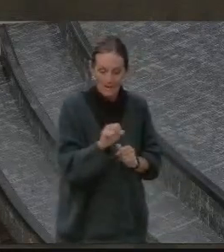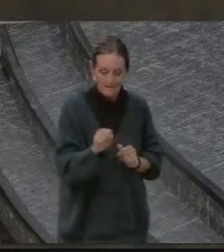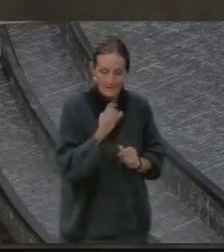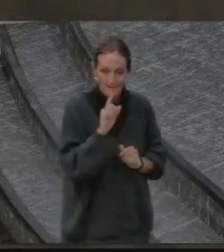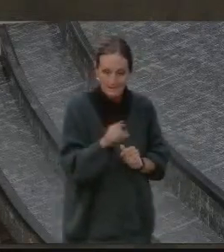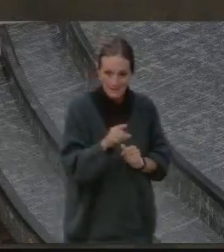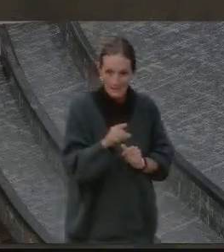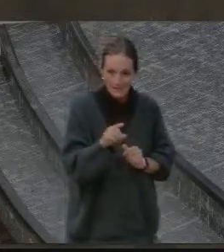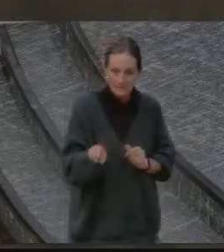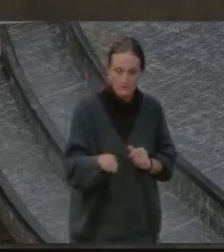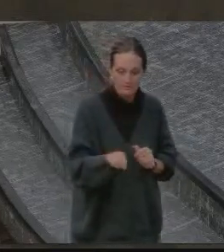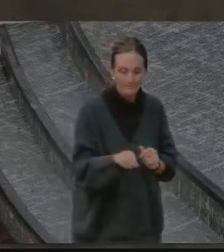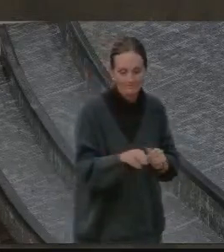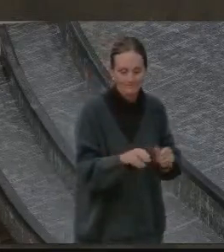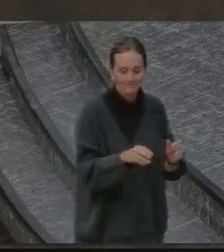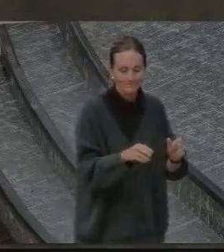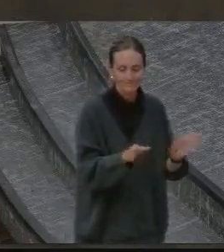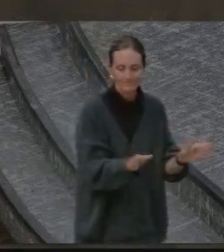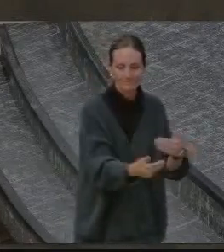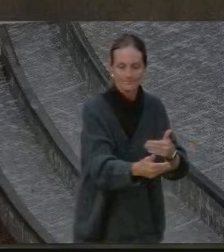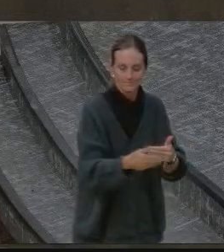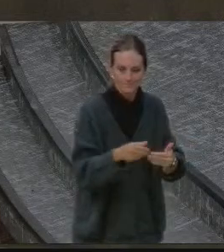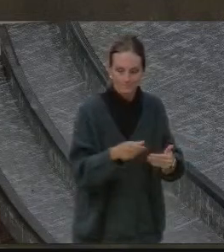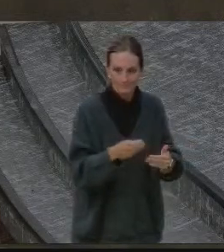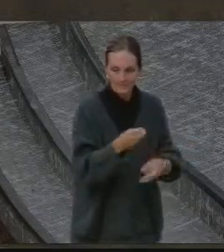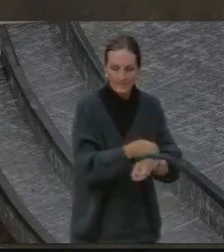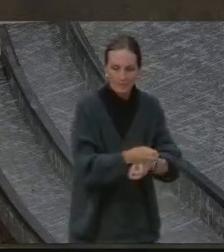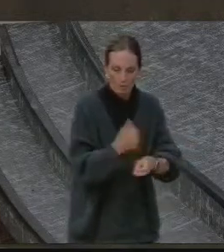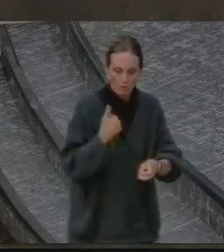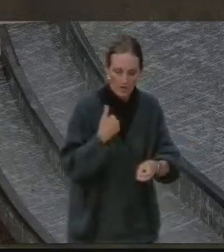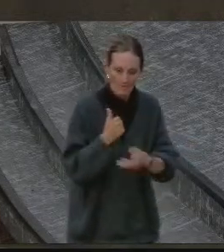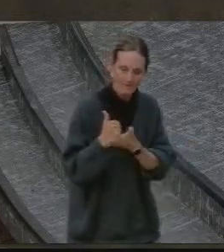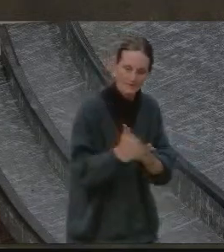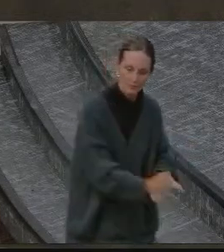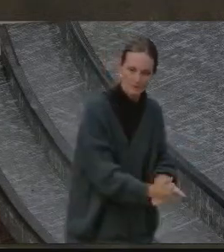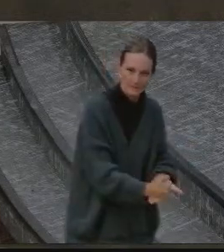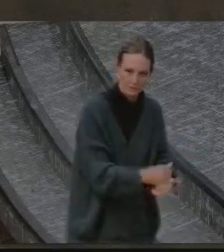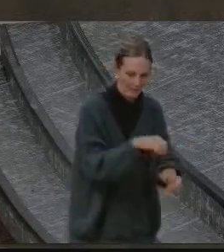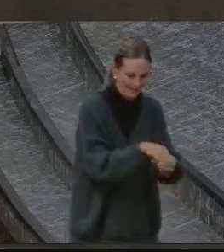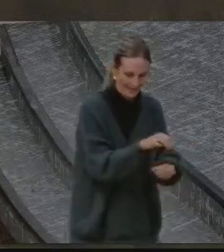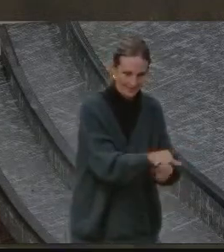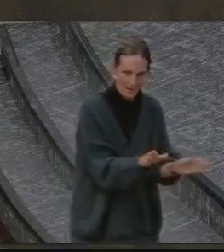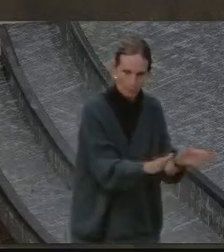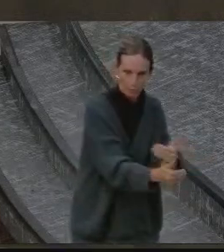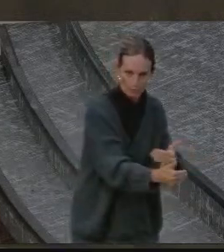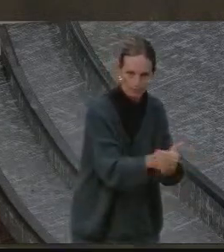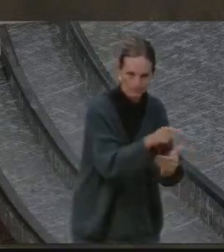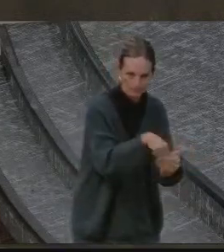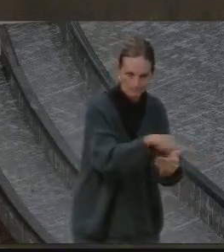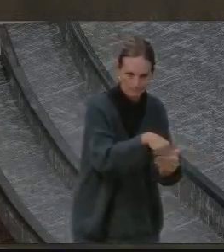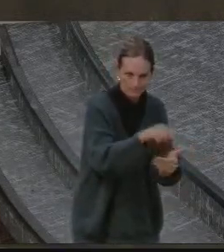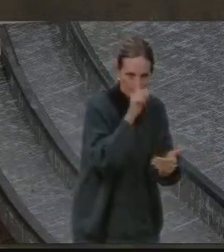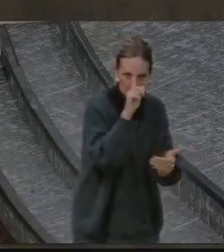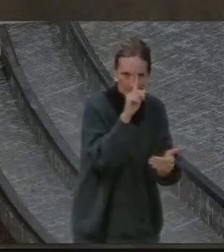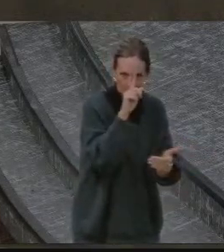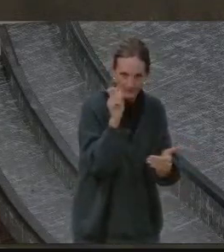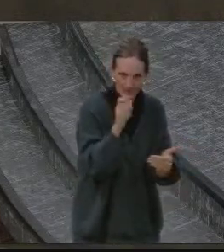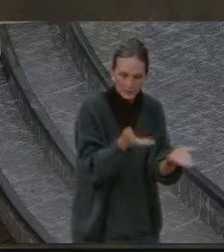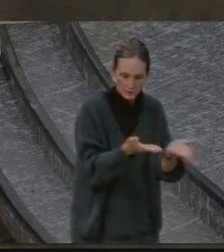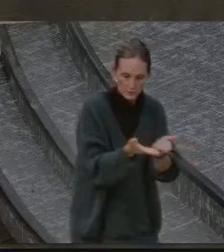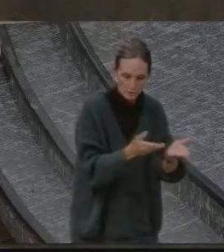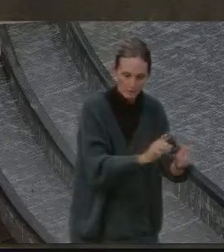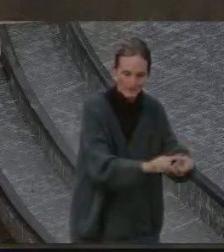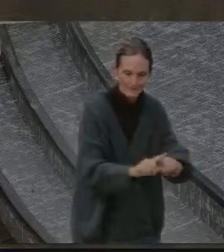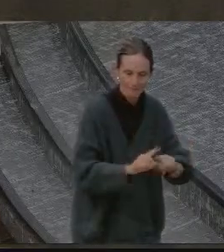it's difficult to maybe have an intervention in that space because you're serving different students